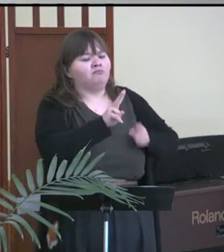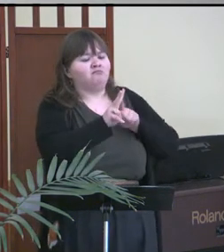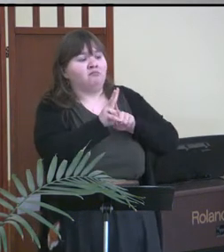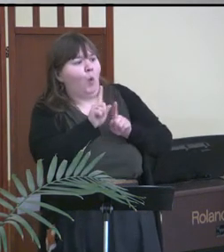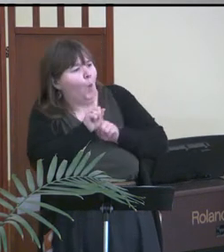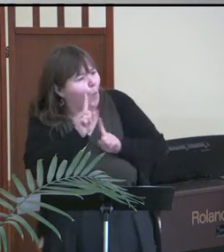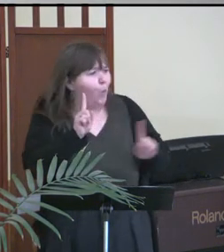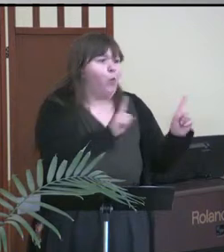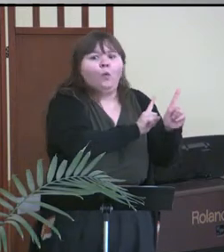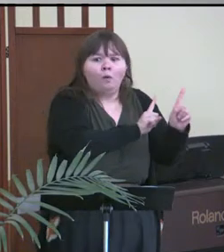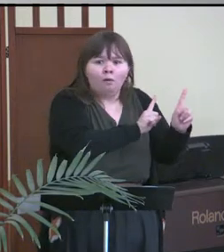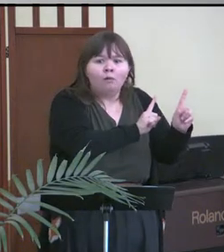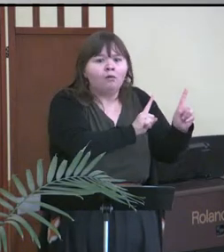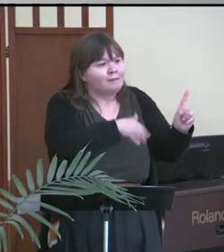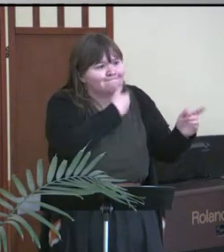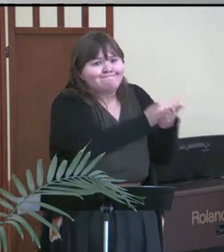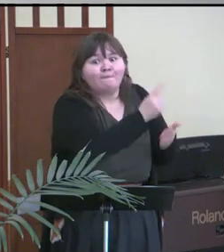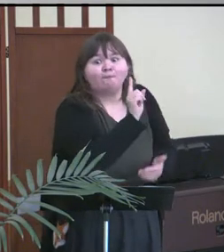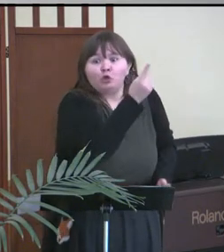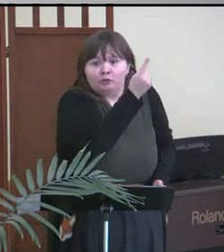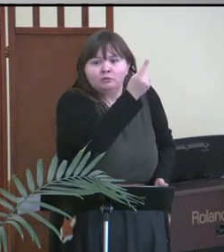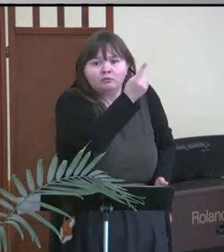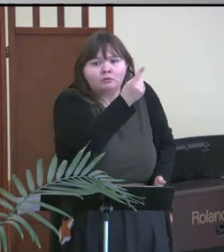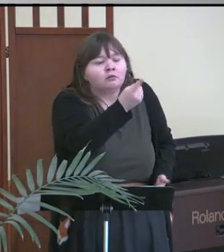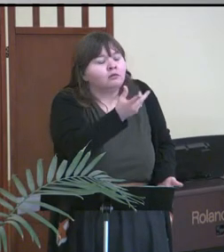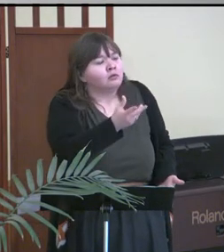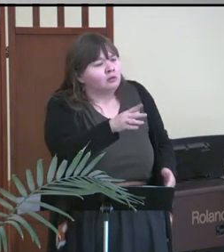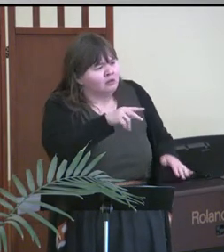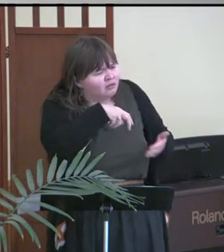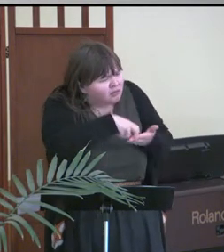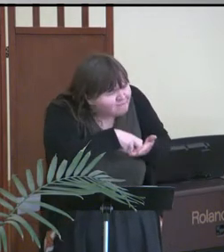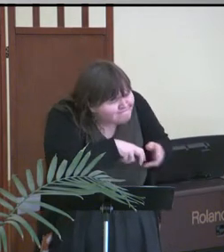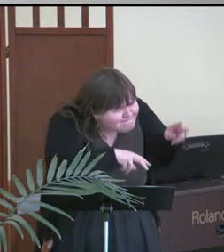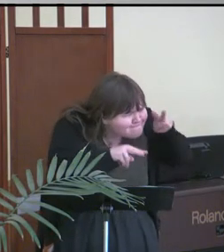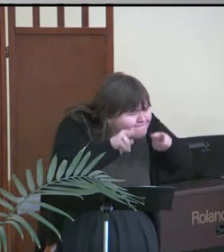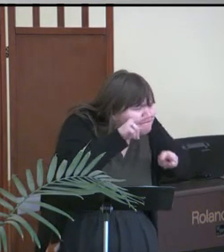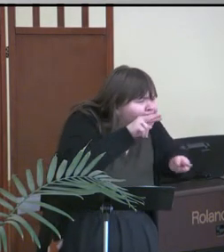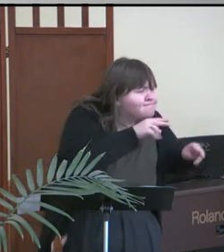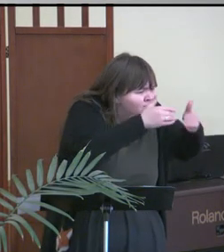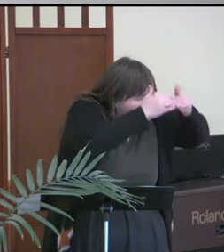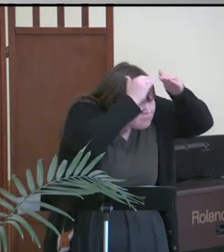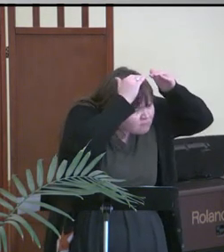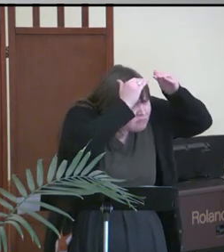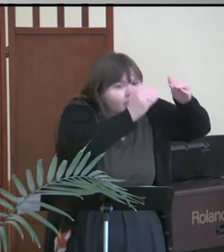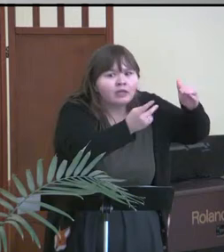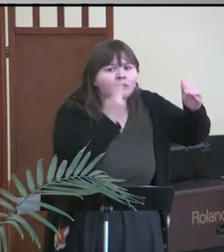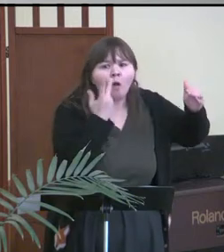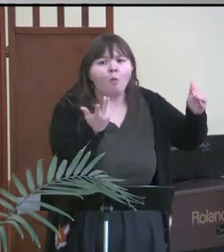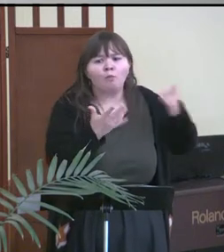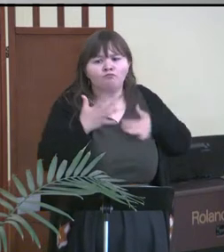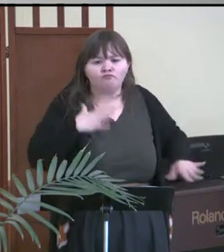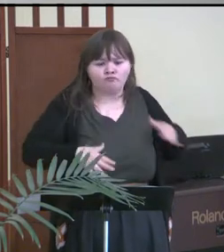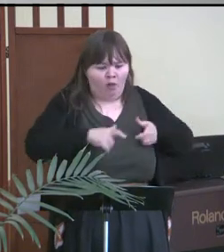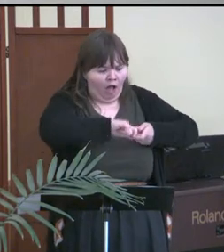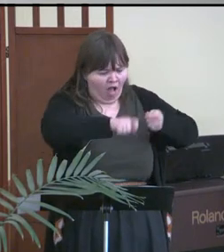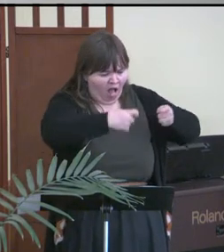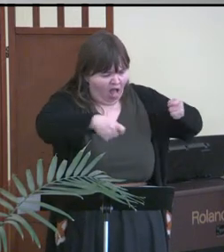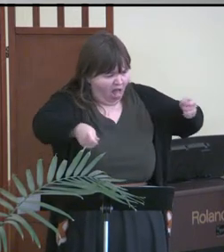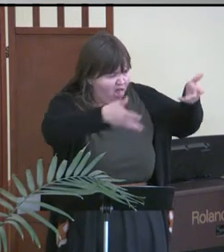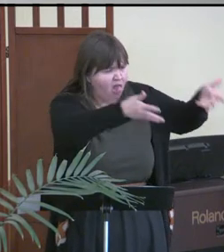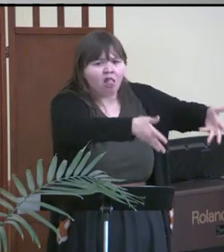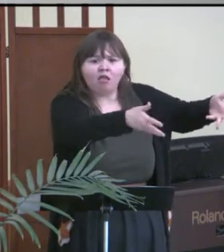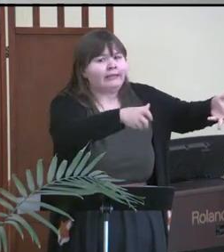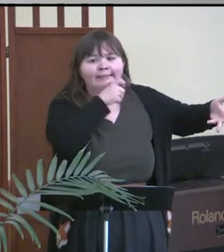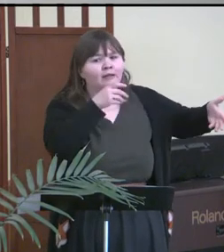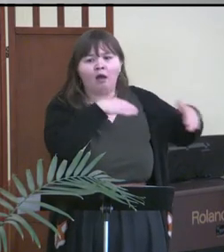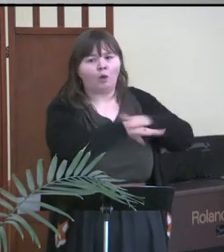outran Peter and reached the tomb first. He bent down to look in and saw the linen wrappings lying there, but he did not go